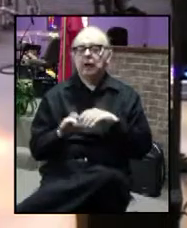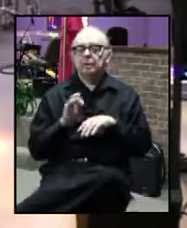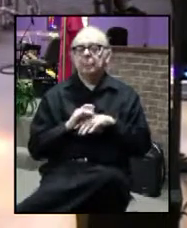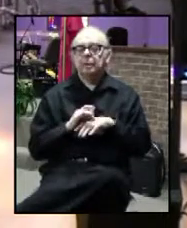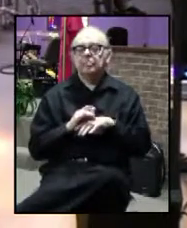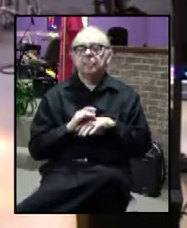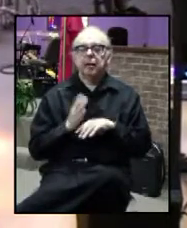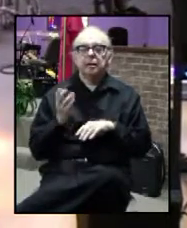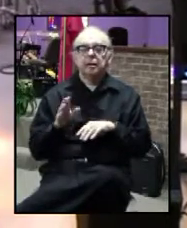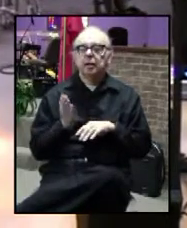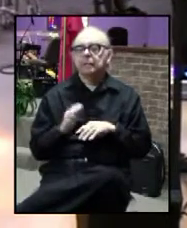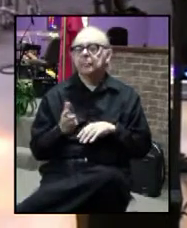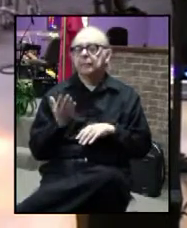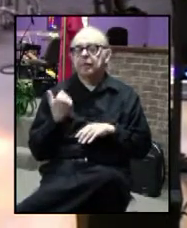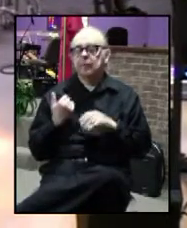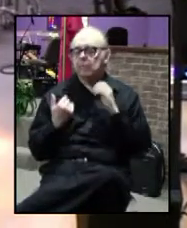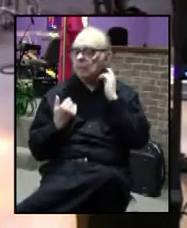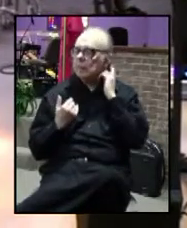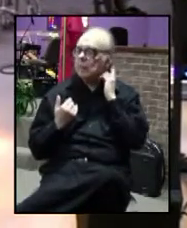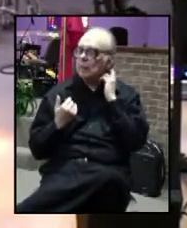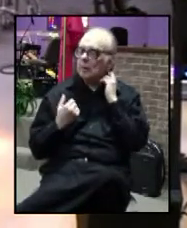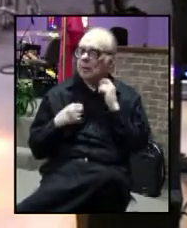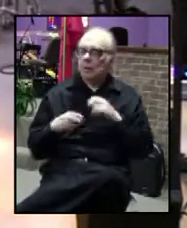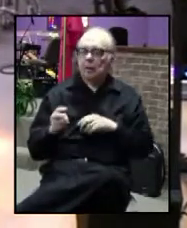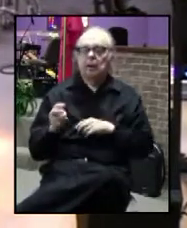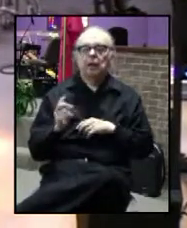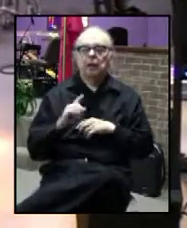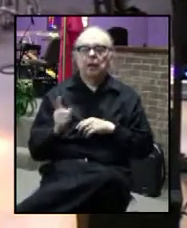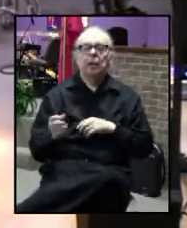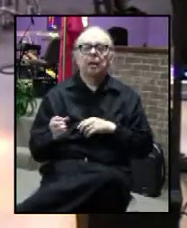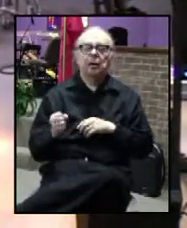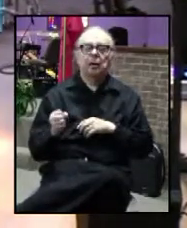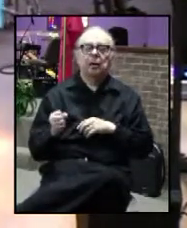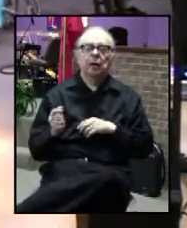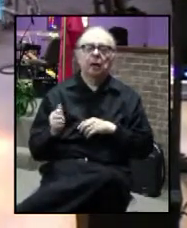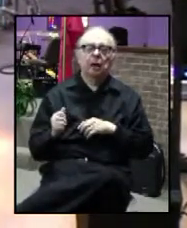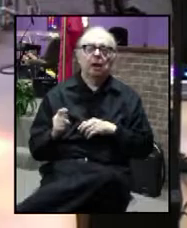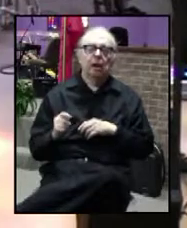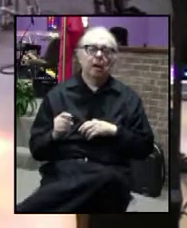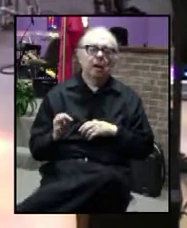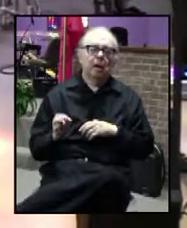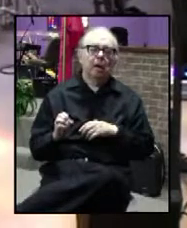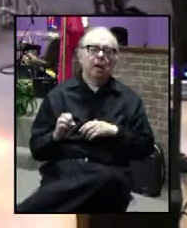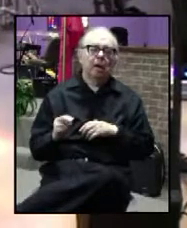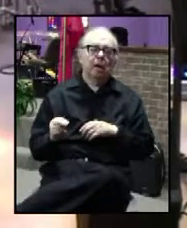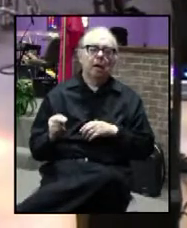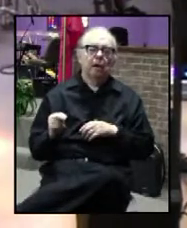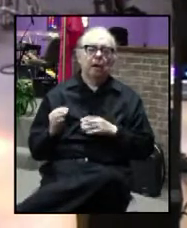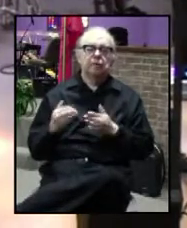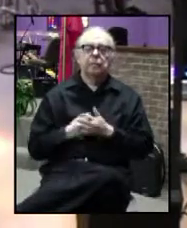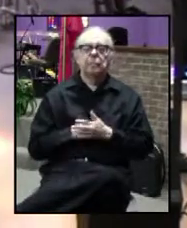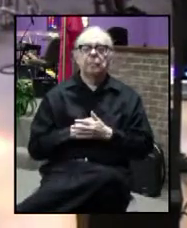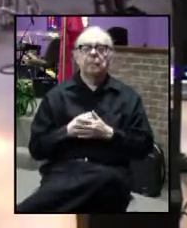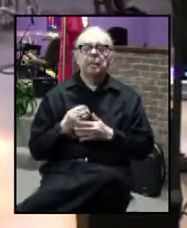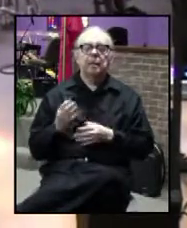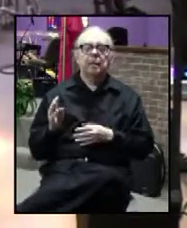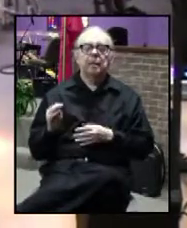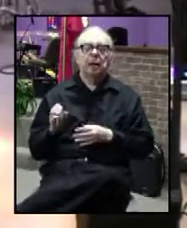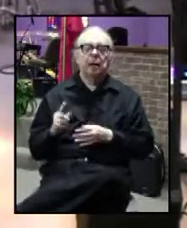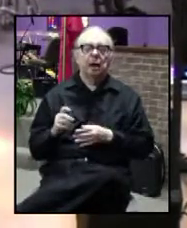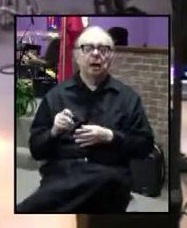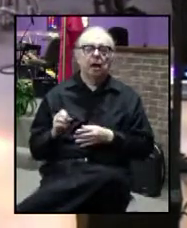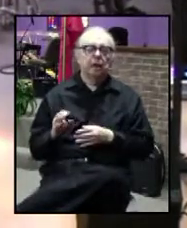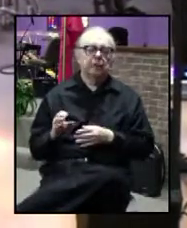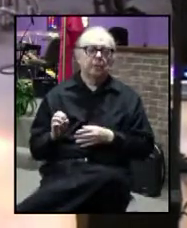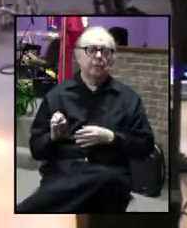done. We've already got a trip planned going out to Santa Fe, New Mexico. It's like a 2-day travel out and a 2-day travel back,